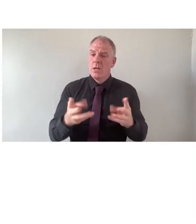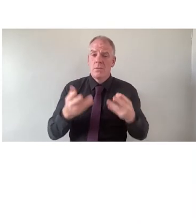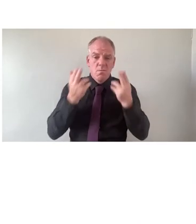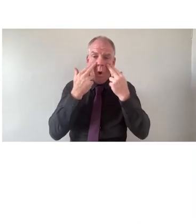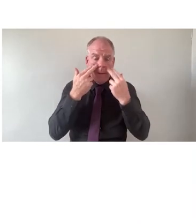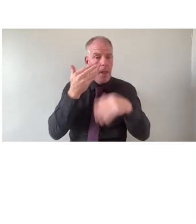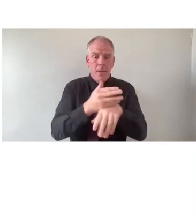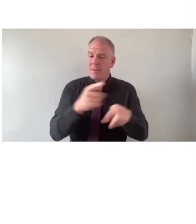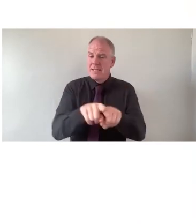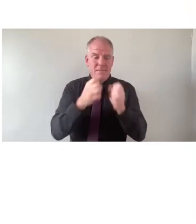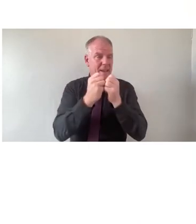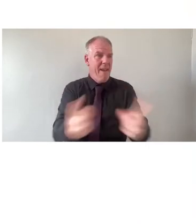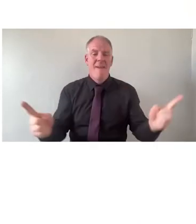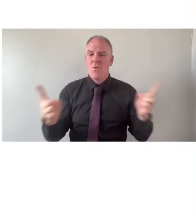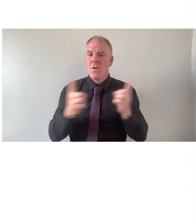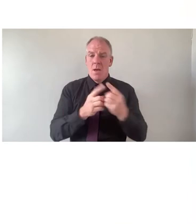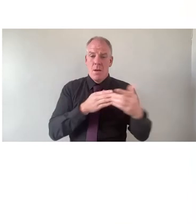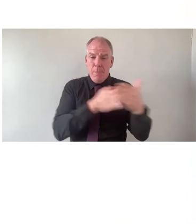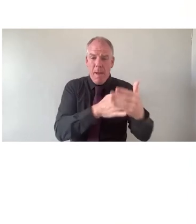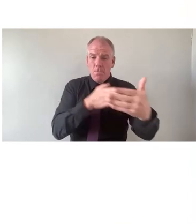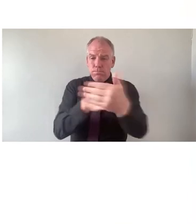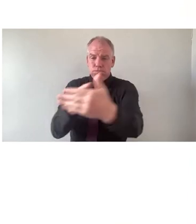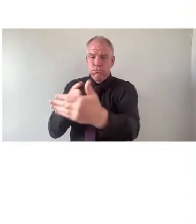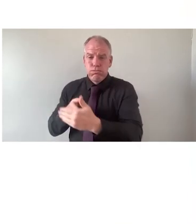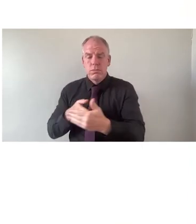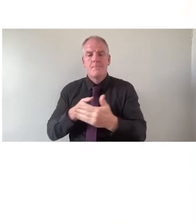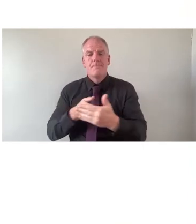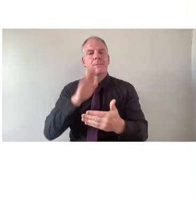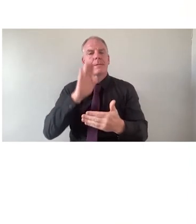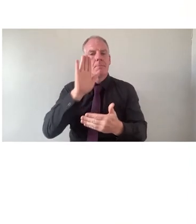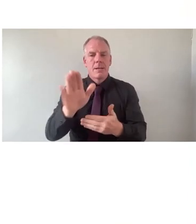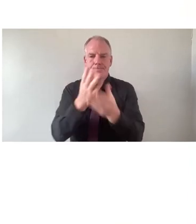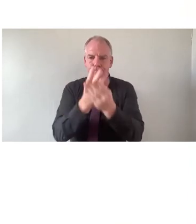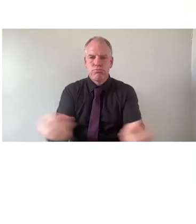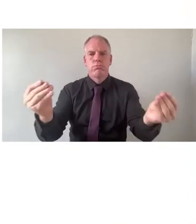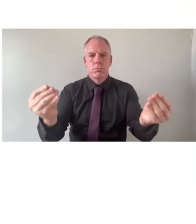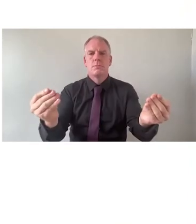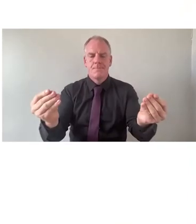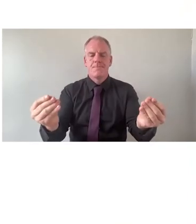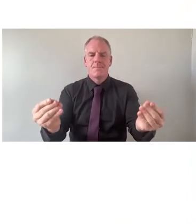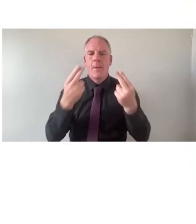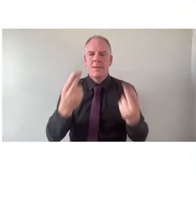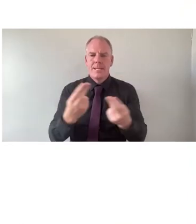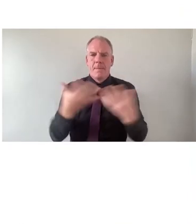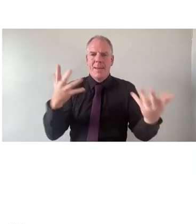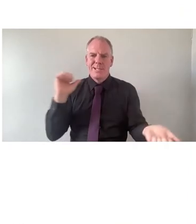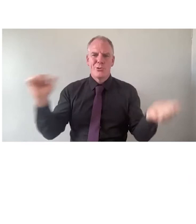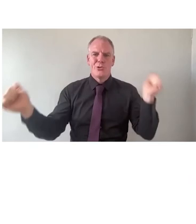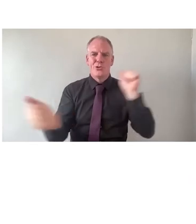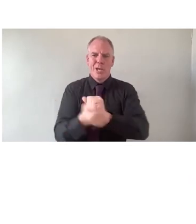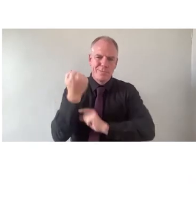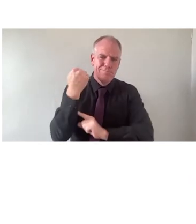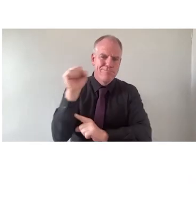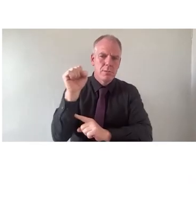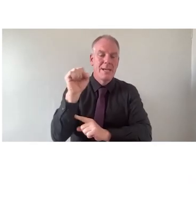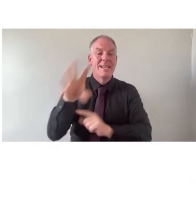like everyone else. Those barriers that exist have to be broken down and we need radical change, in particular when it